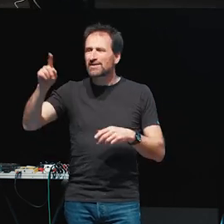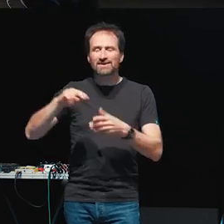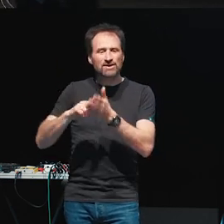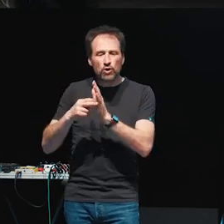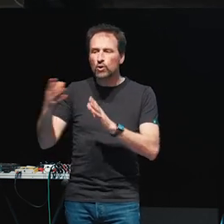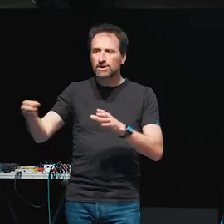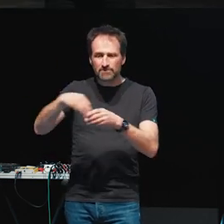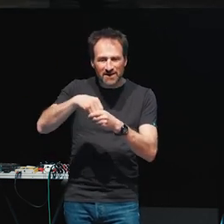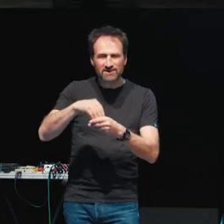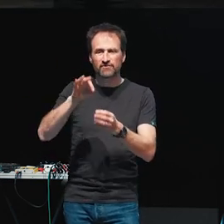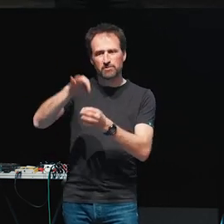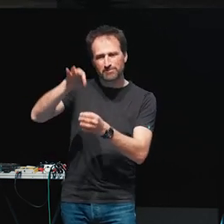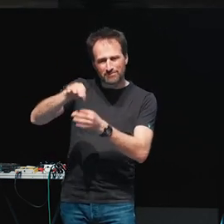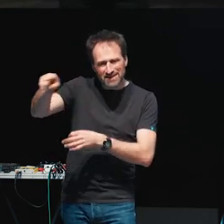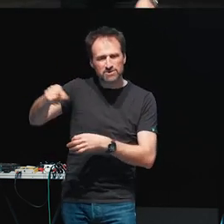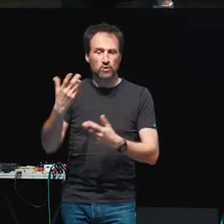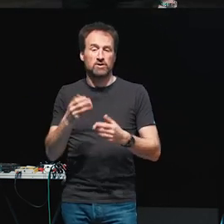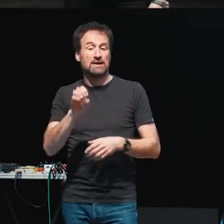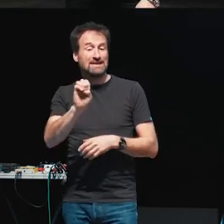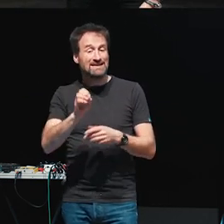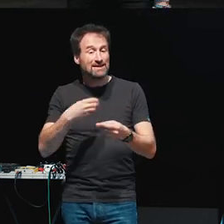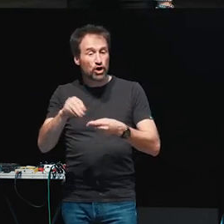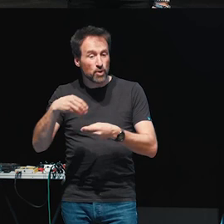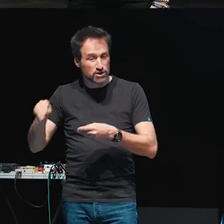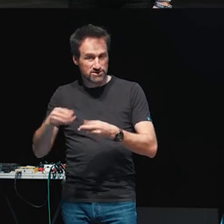for e-commerce solutions.